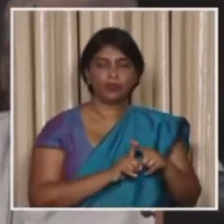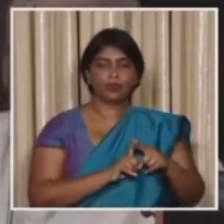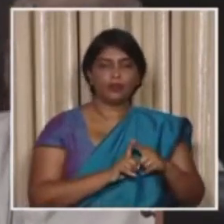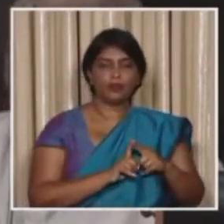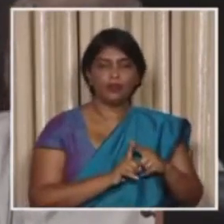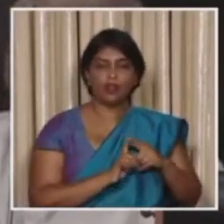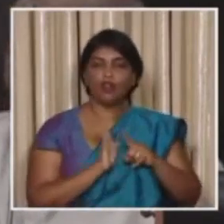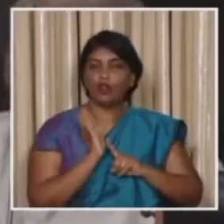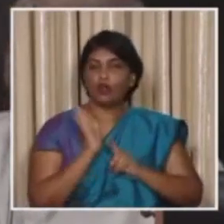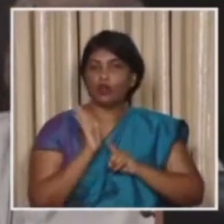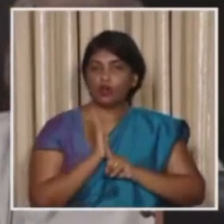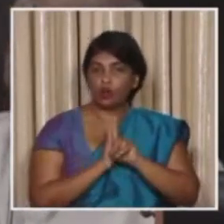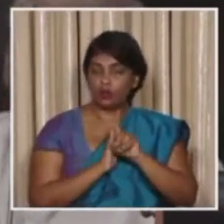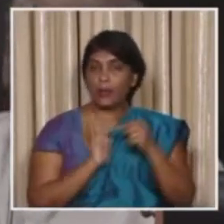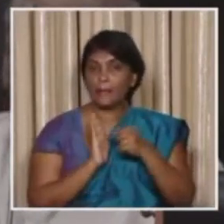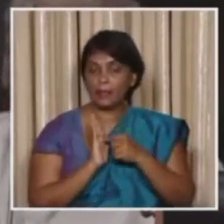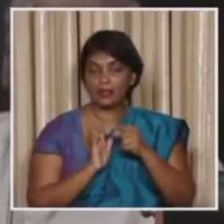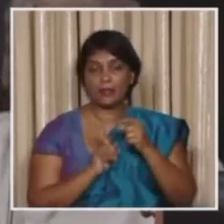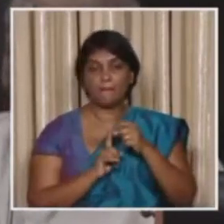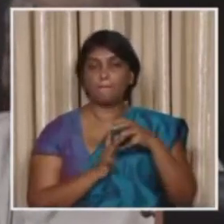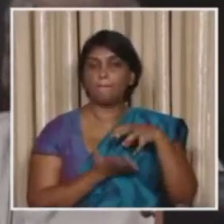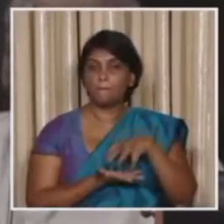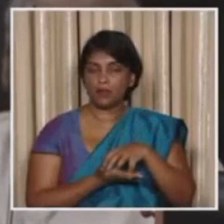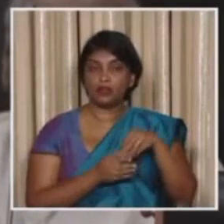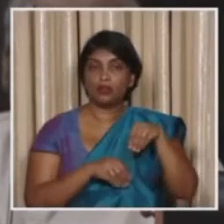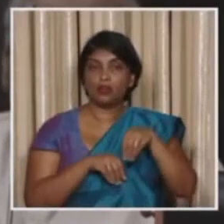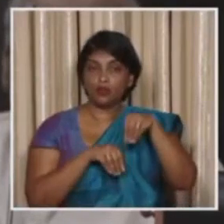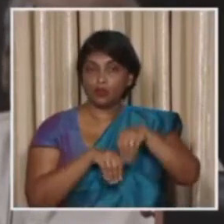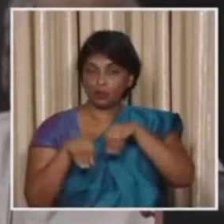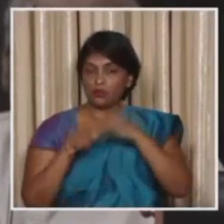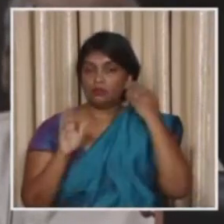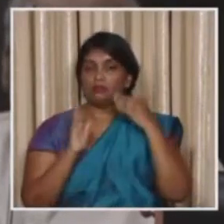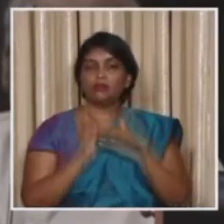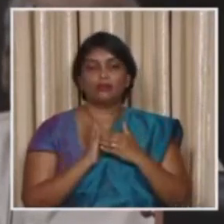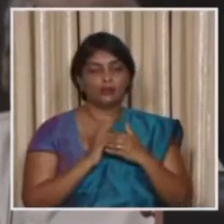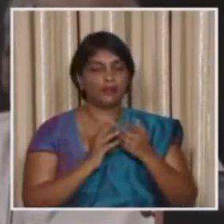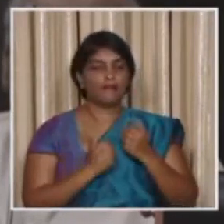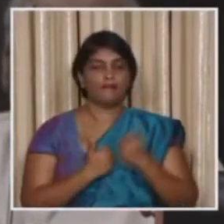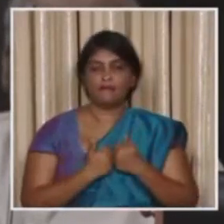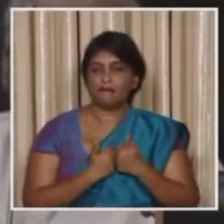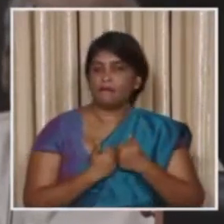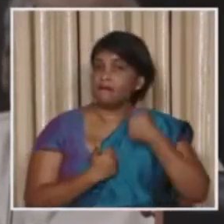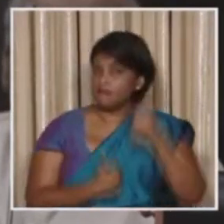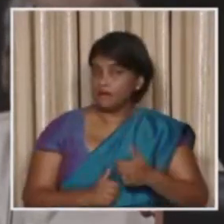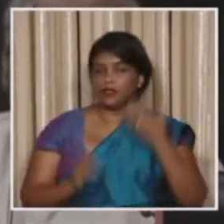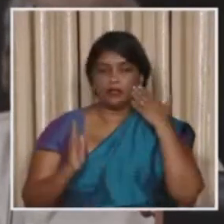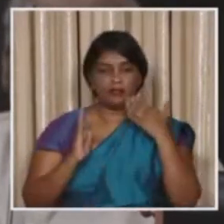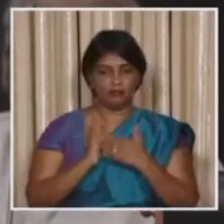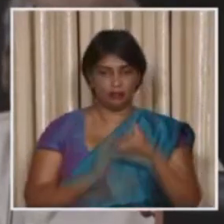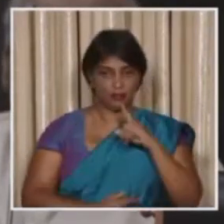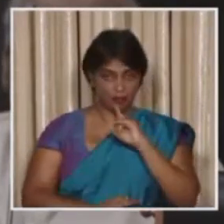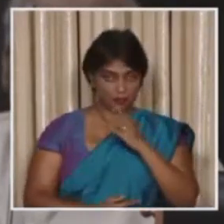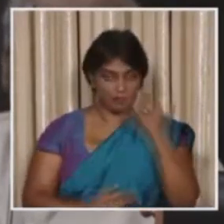for the bulk of agricultural production. Since India has a lead to develop industries in the provinces, an industrial